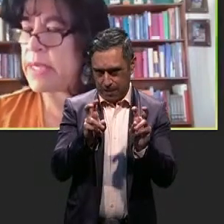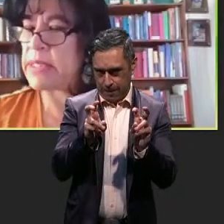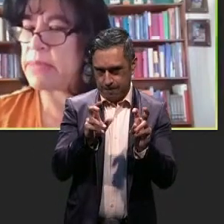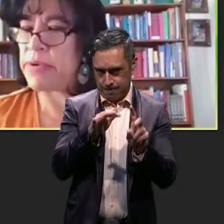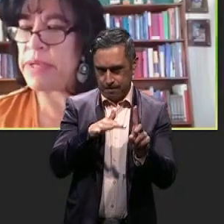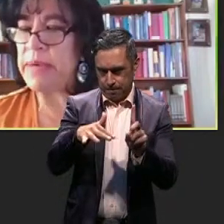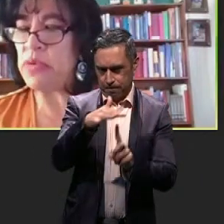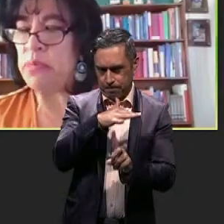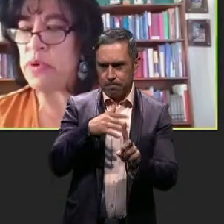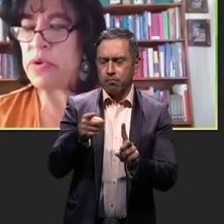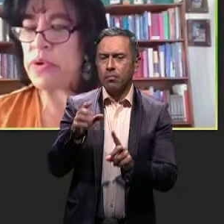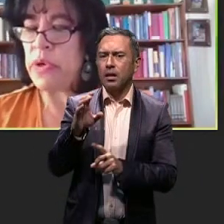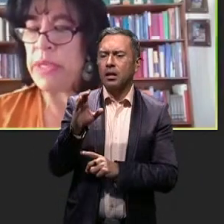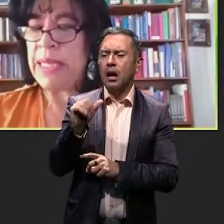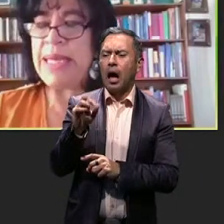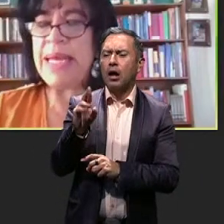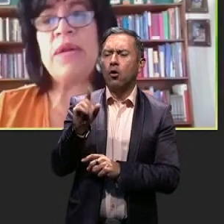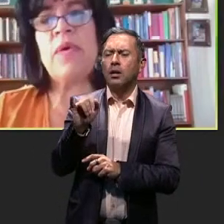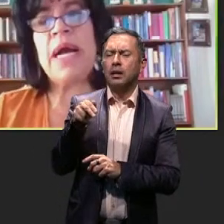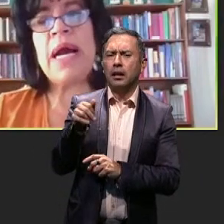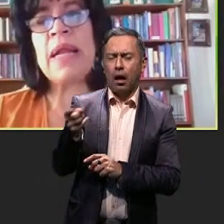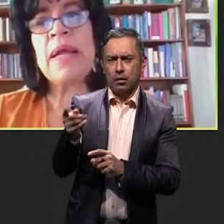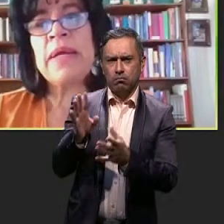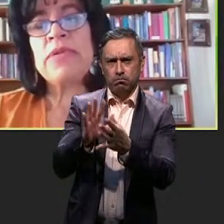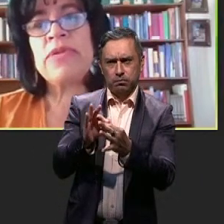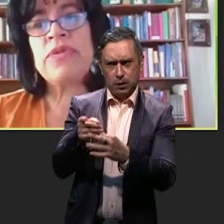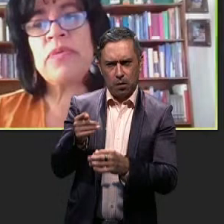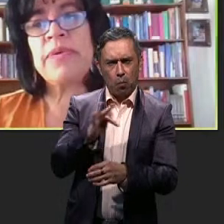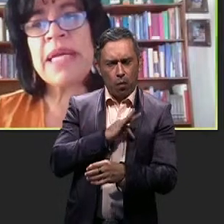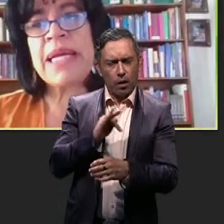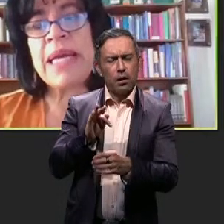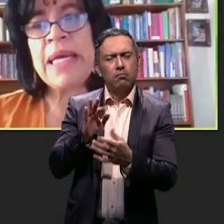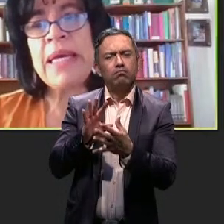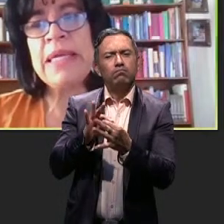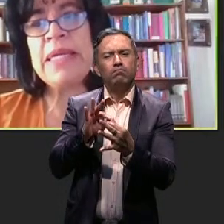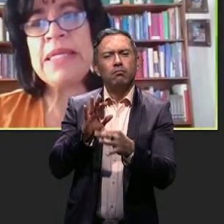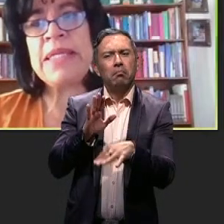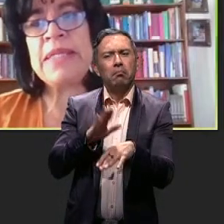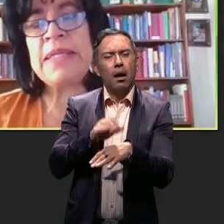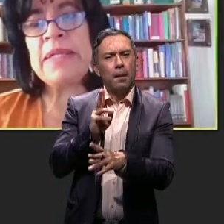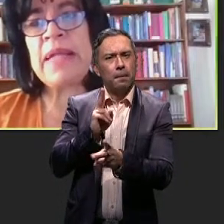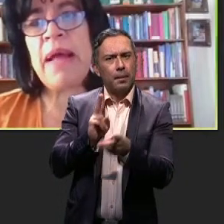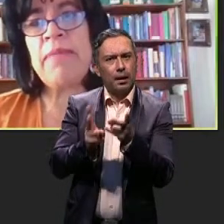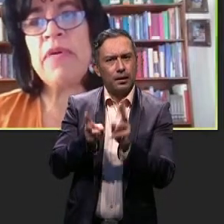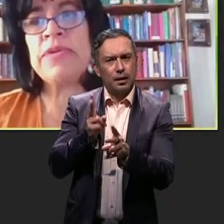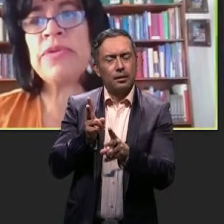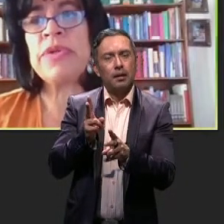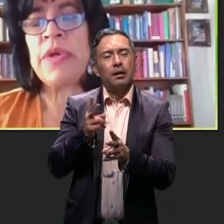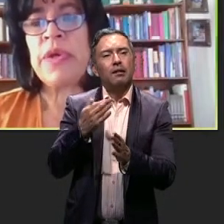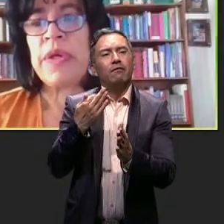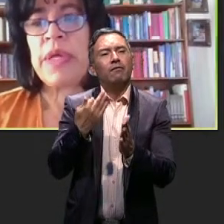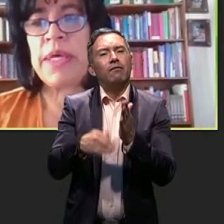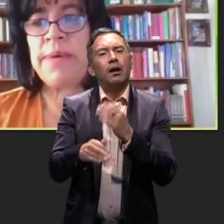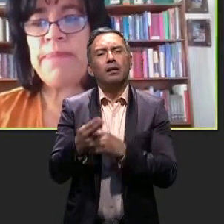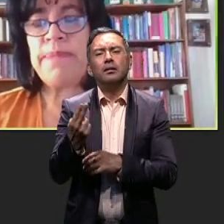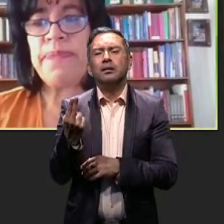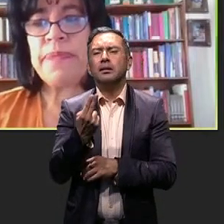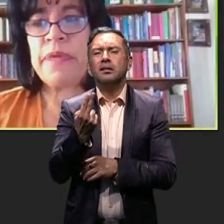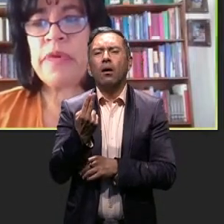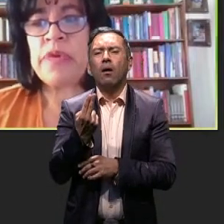framework, Carolina, if you could kindly elaborate on what we